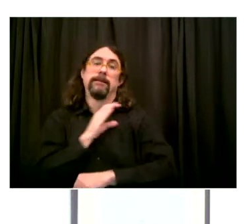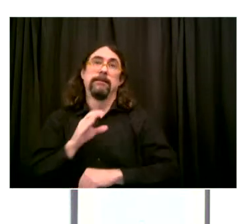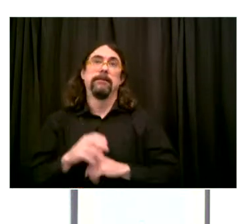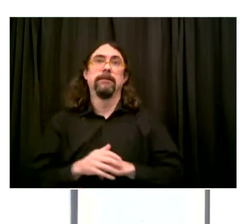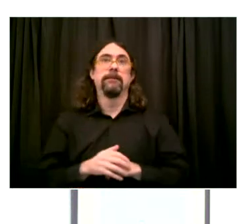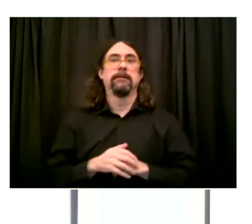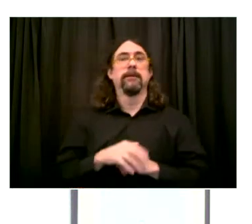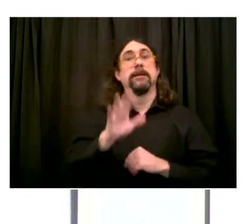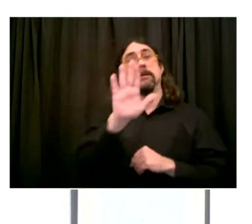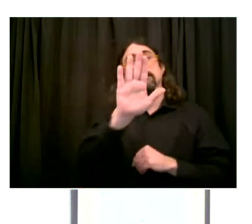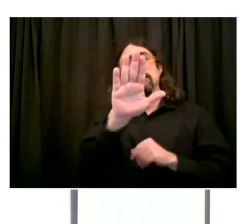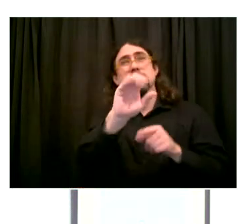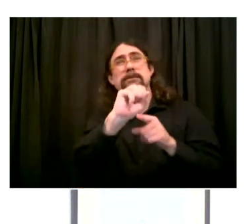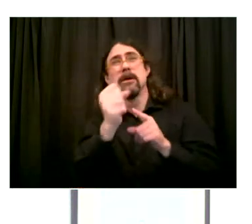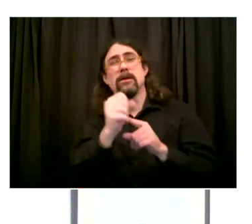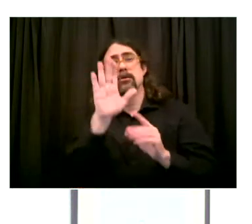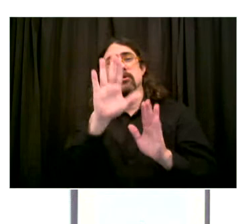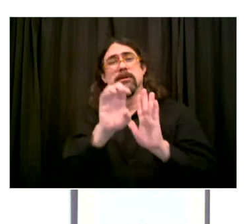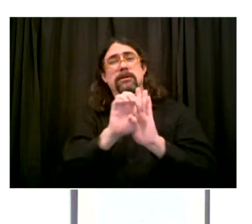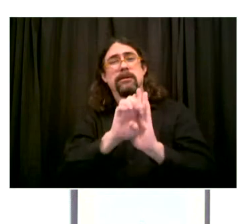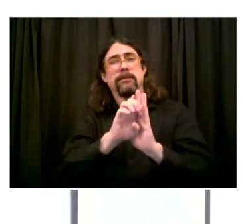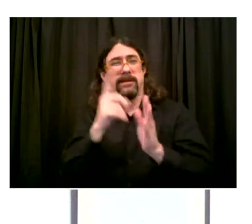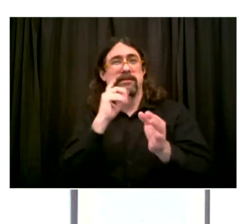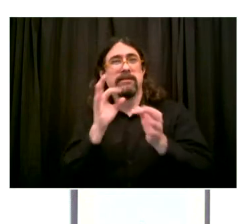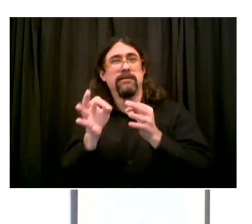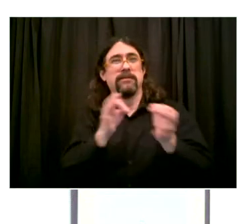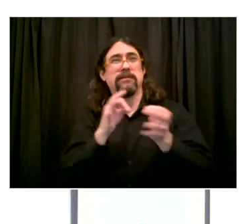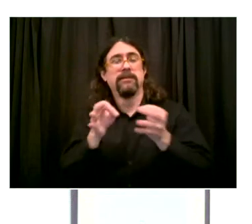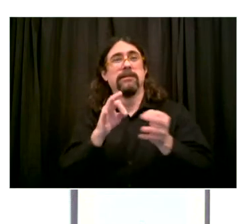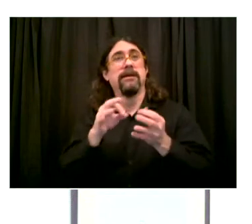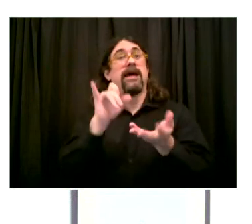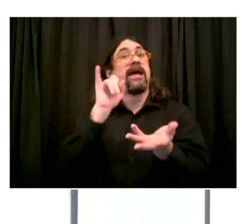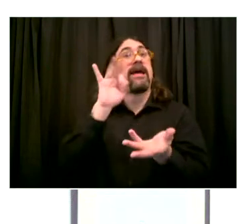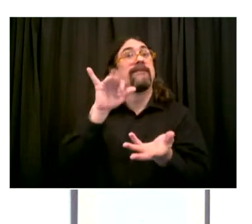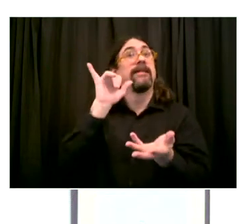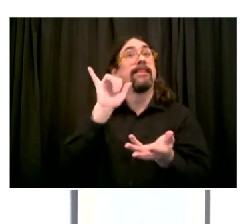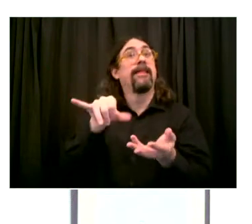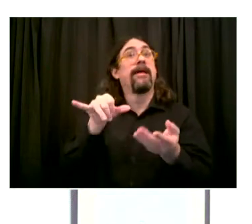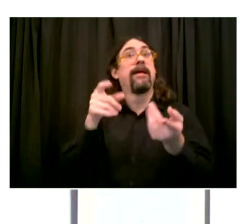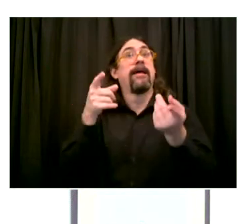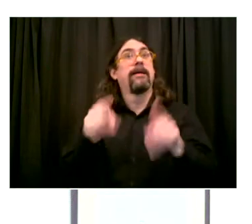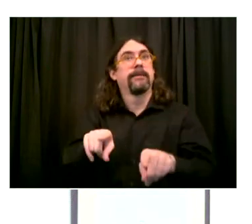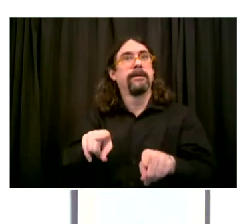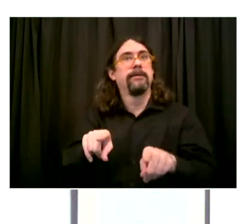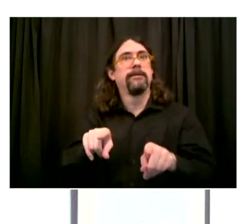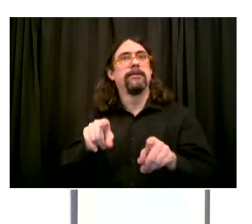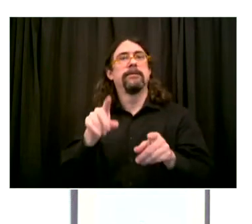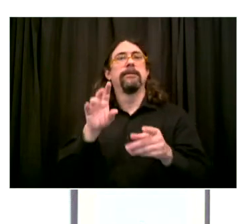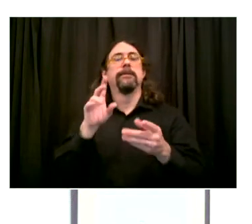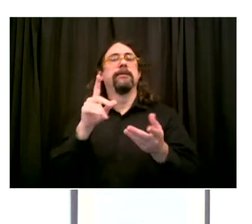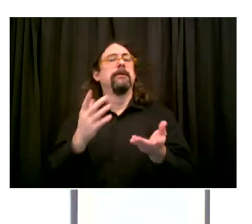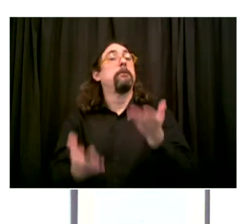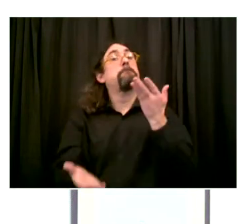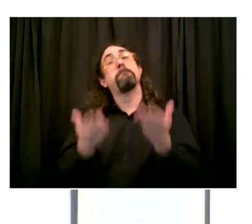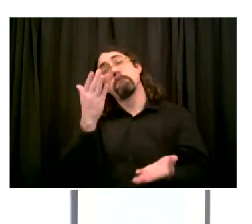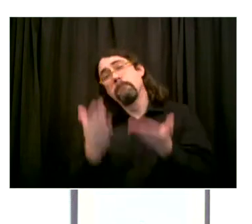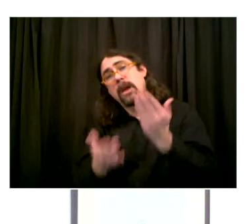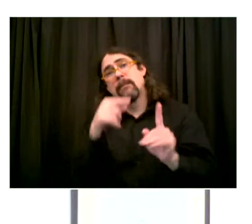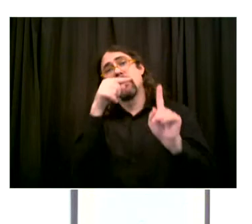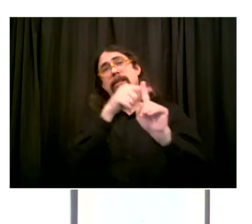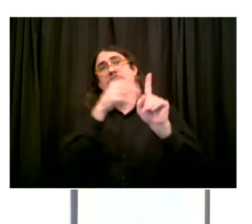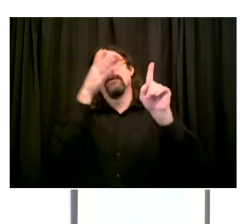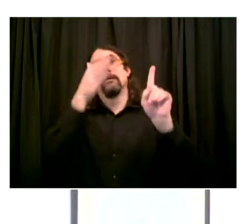at Port Richmond High School myself yesterday, working at our vaccine hub there.